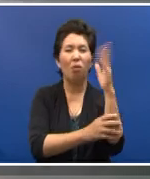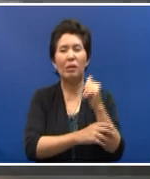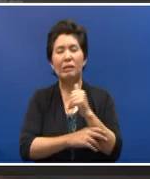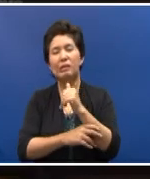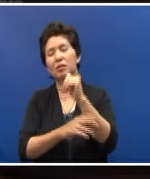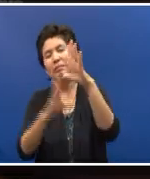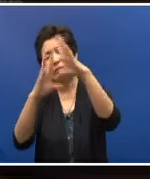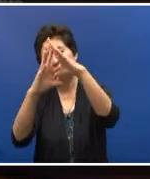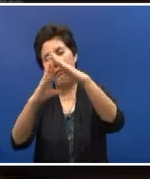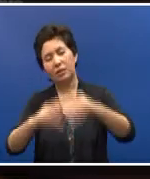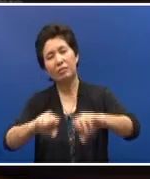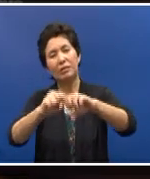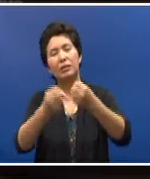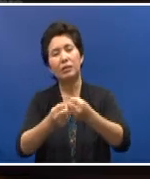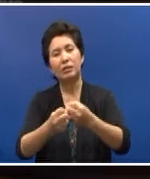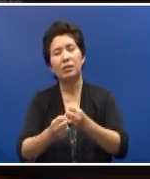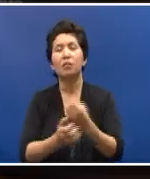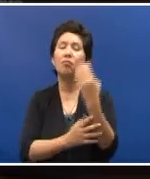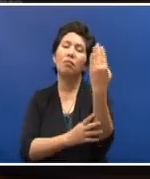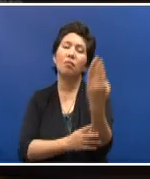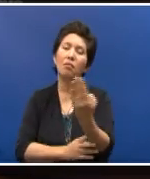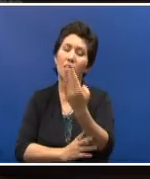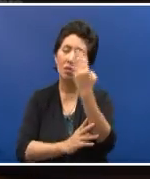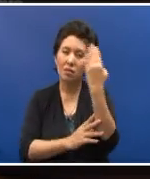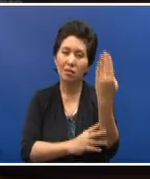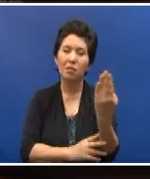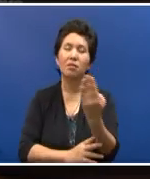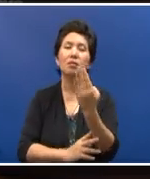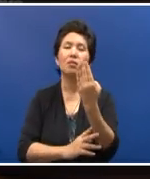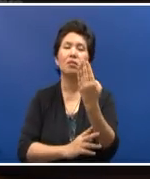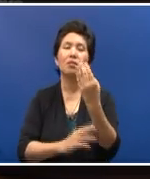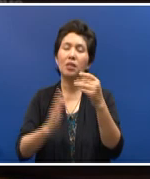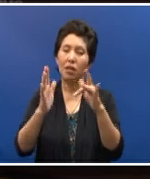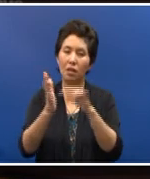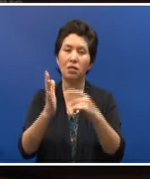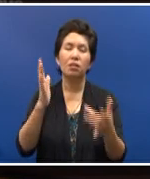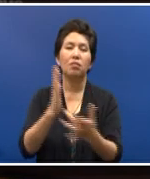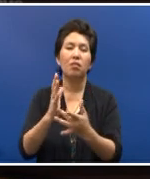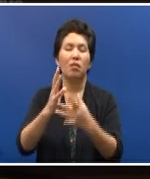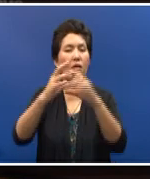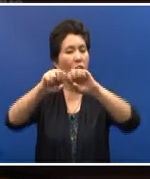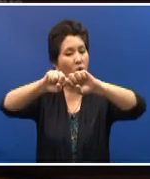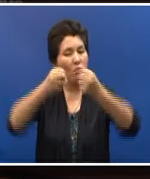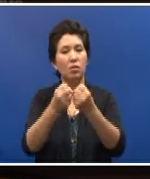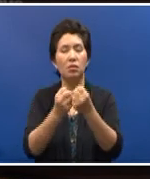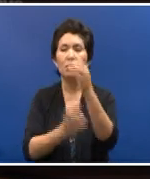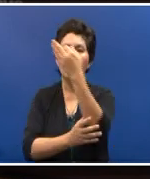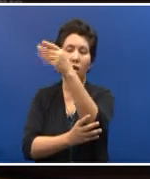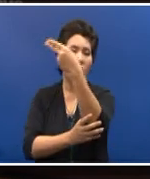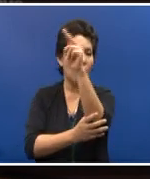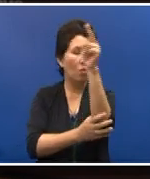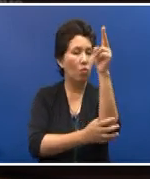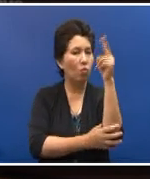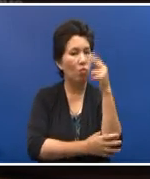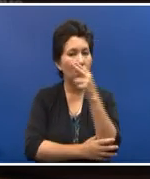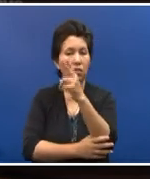Okay, because under normal conditions, this technique destroys forests, okay,